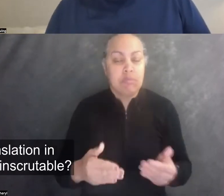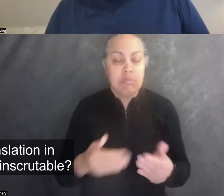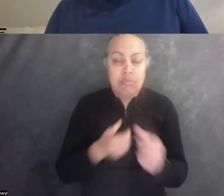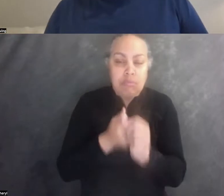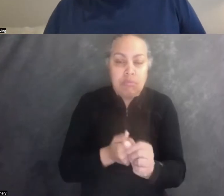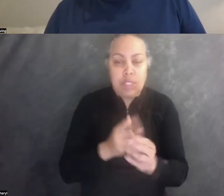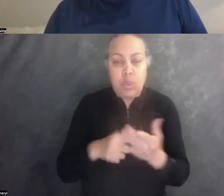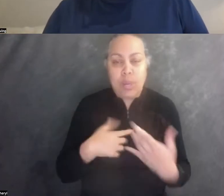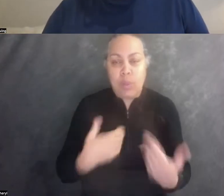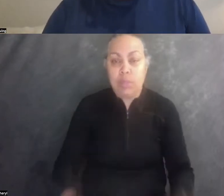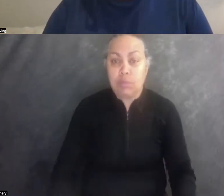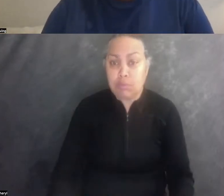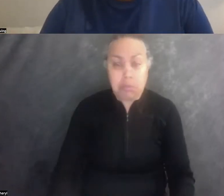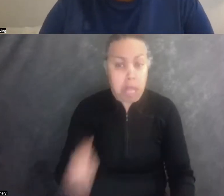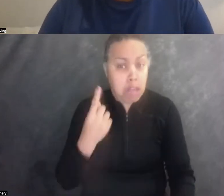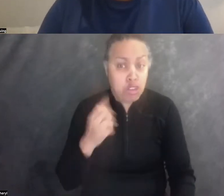inscrutable?